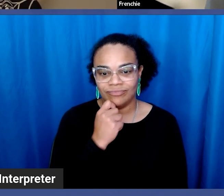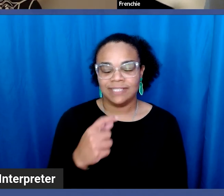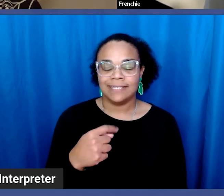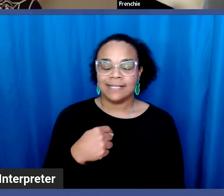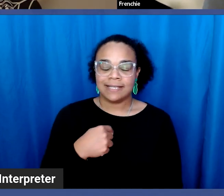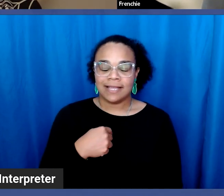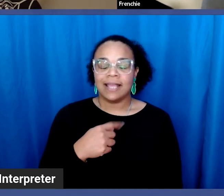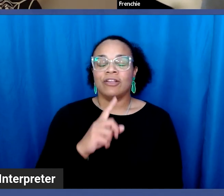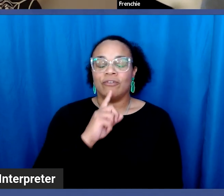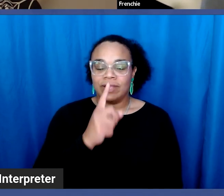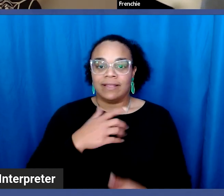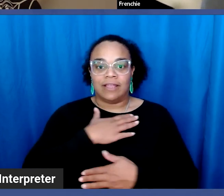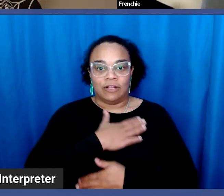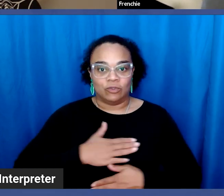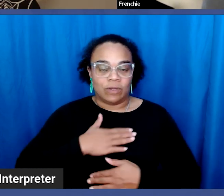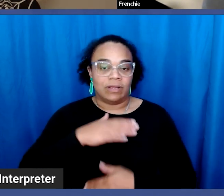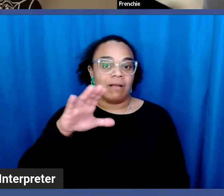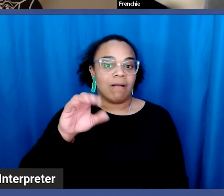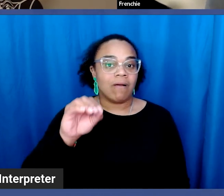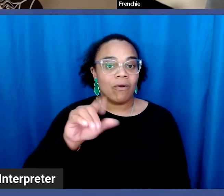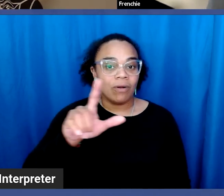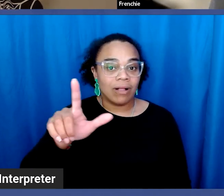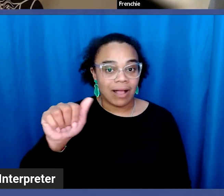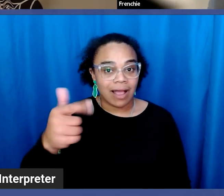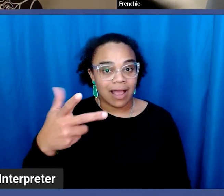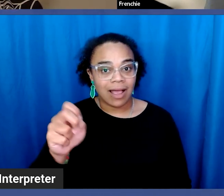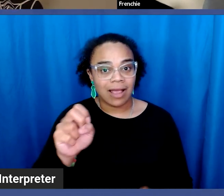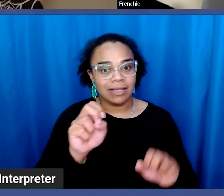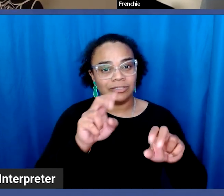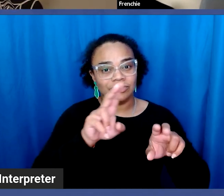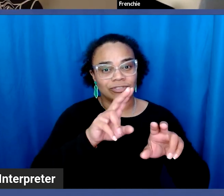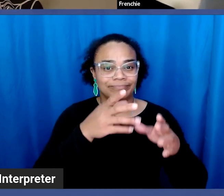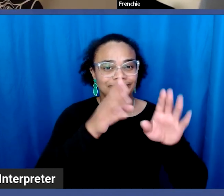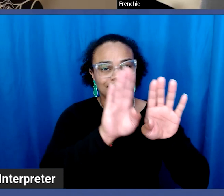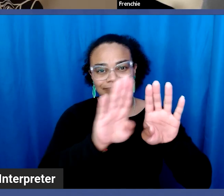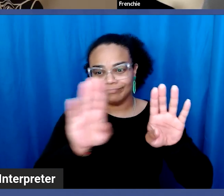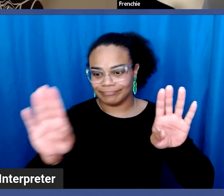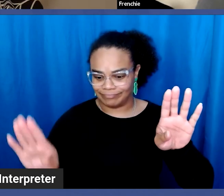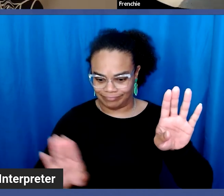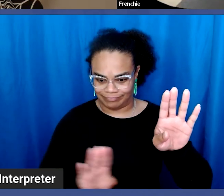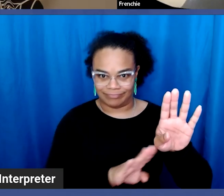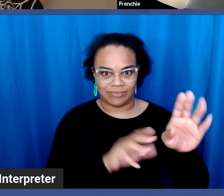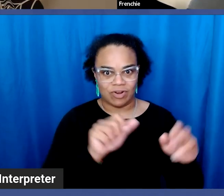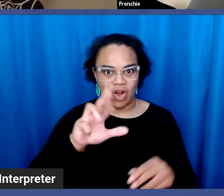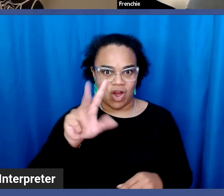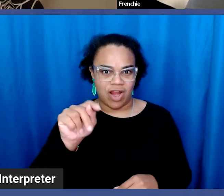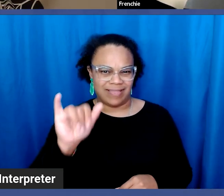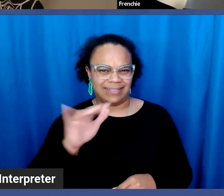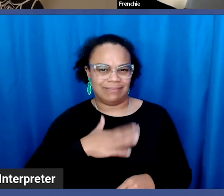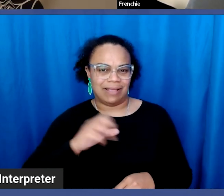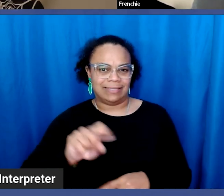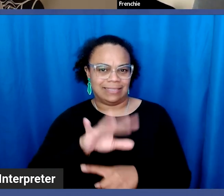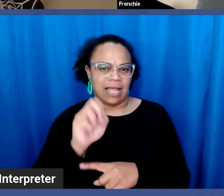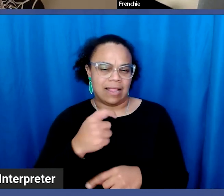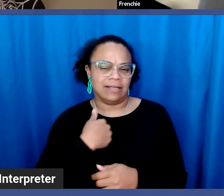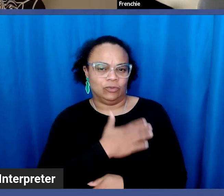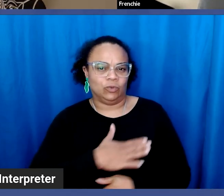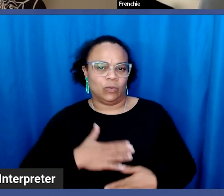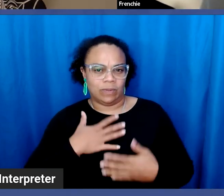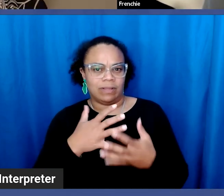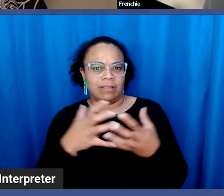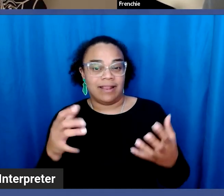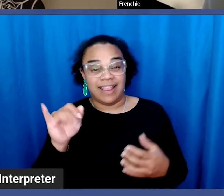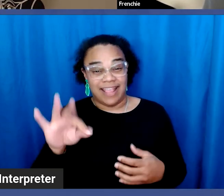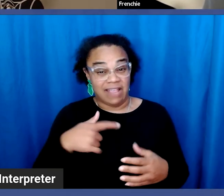I just really enjoy collage art. That's my style that I enjoy a lot. If I could do graffiti work, that's what